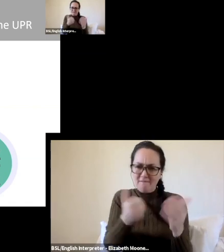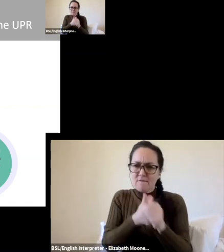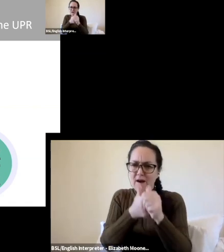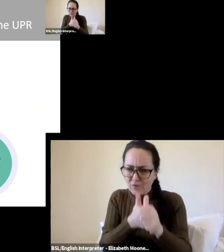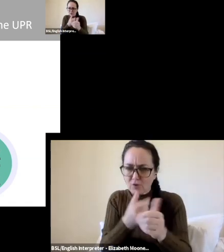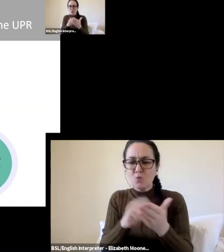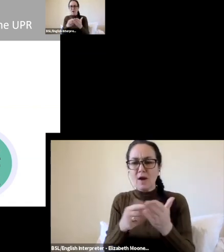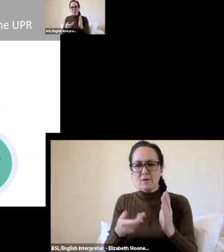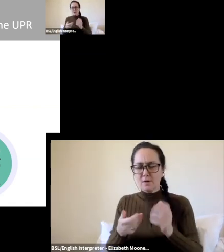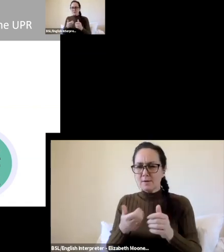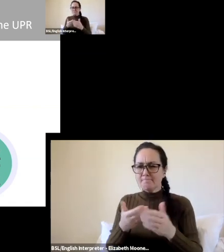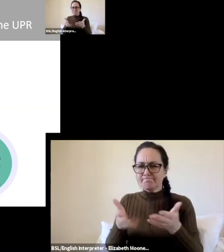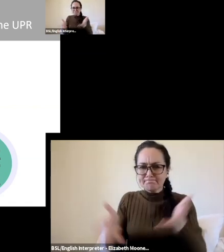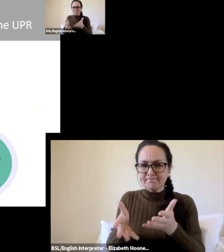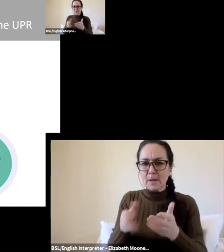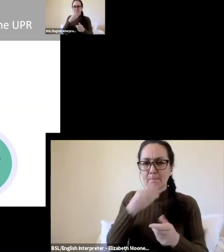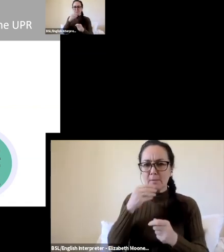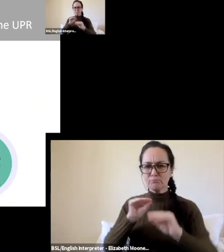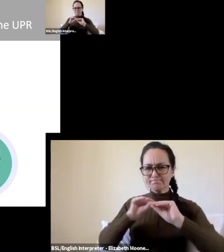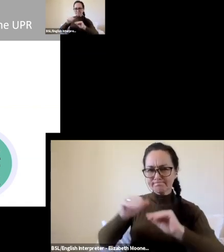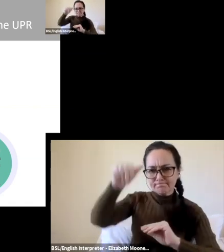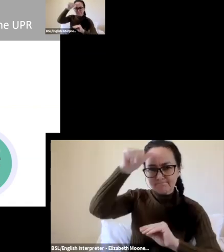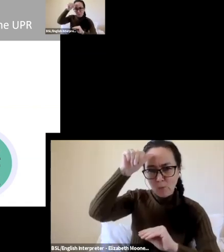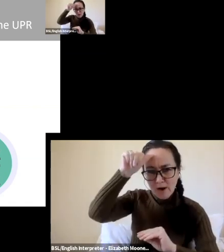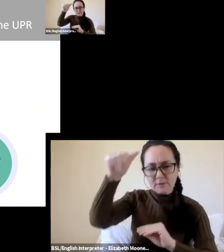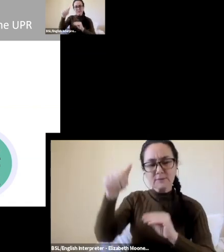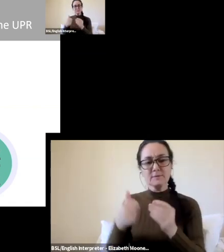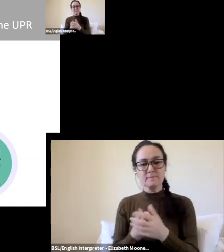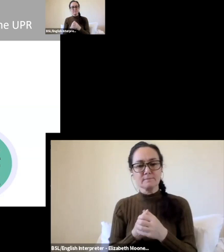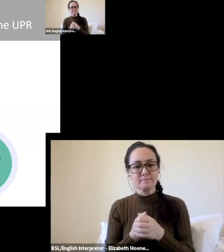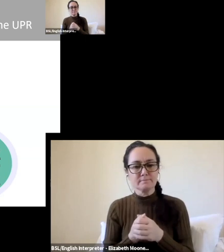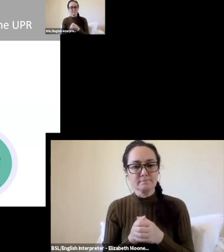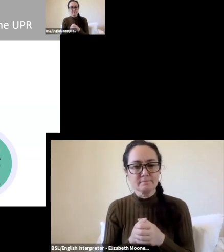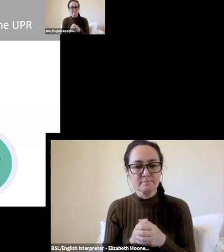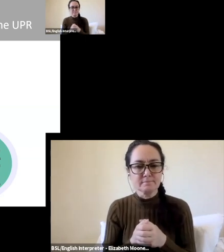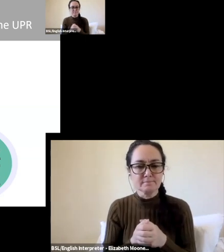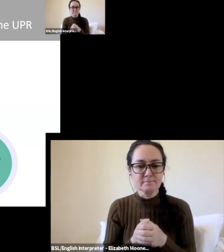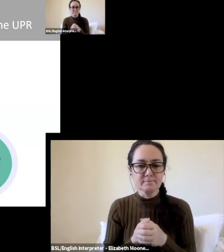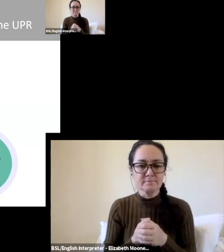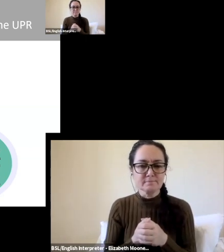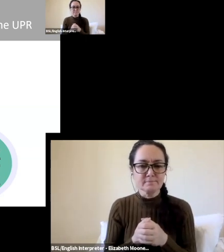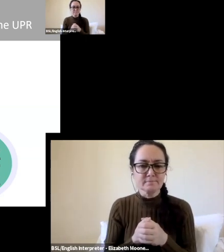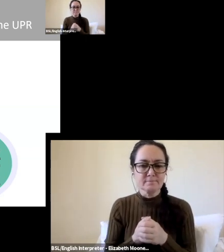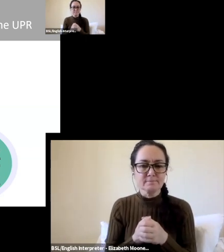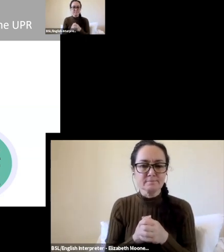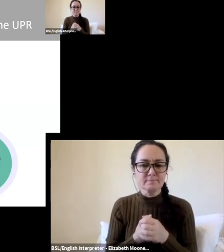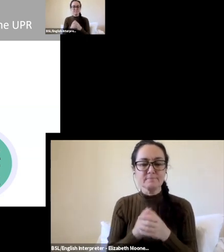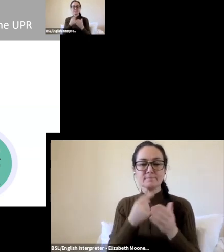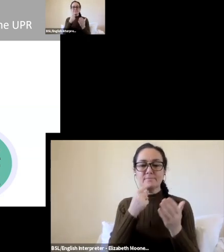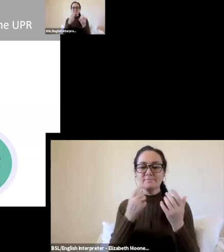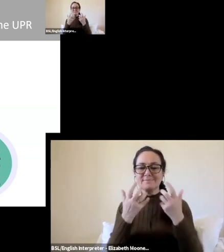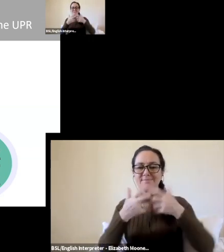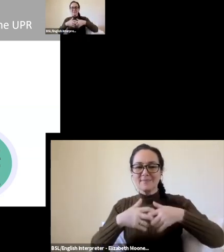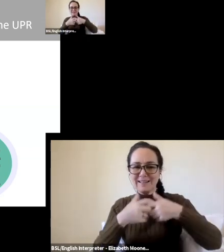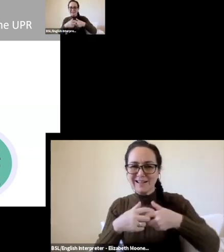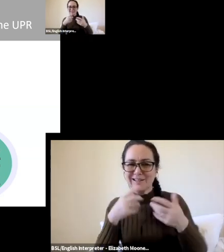stakeholders reports, that's the technical name that with which we identify the reports